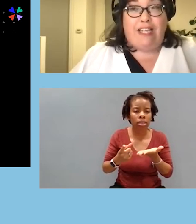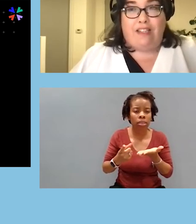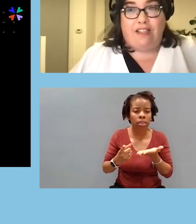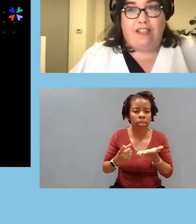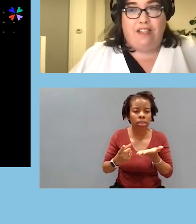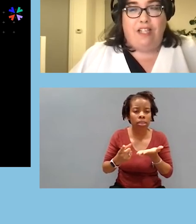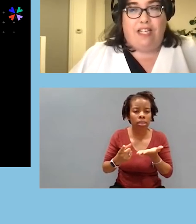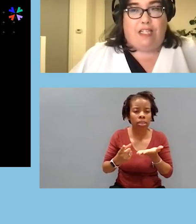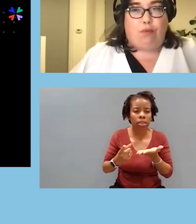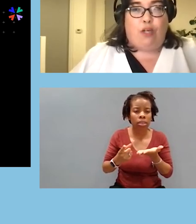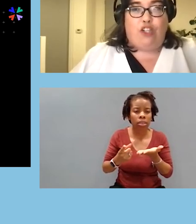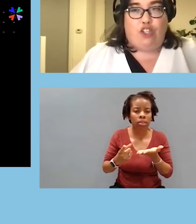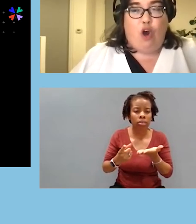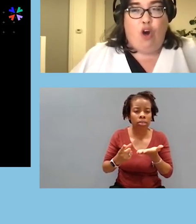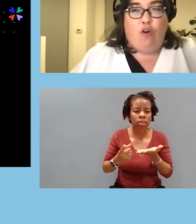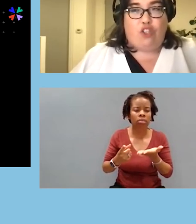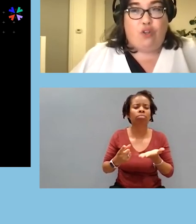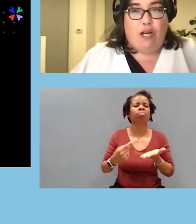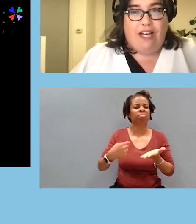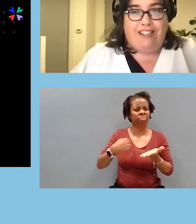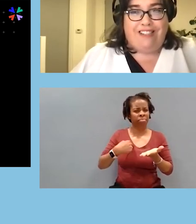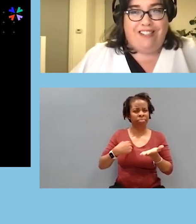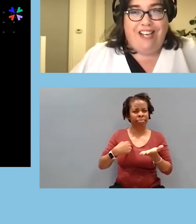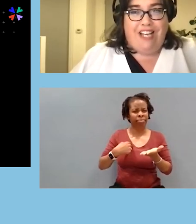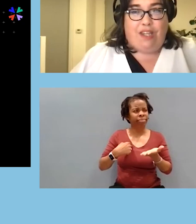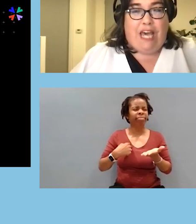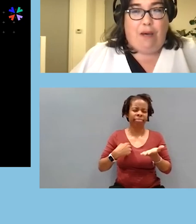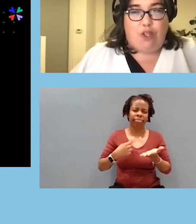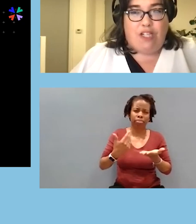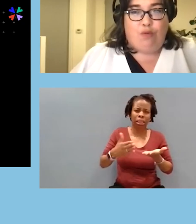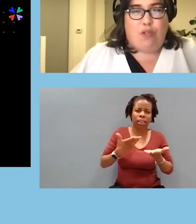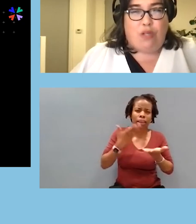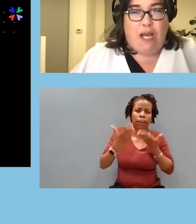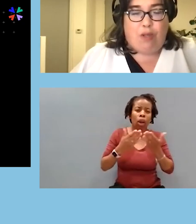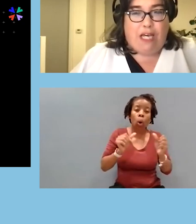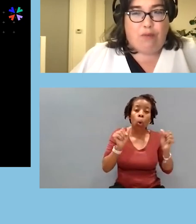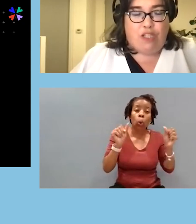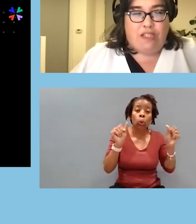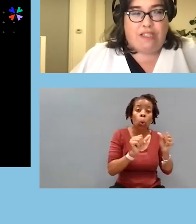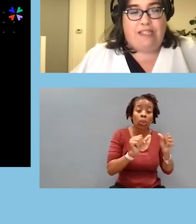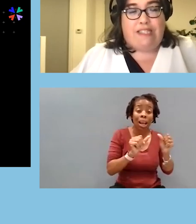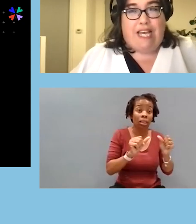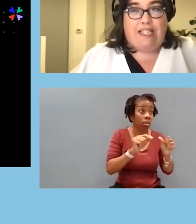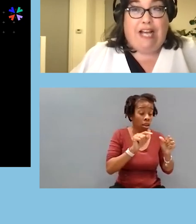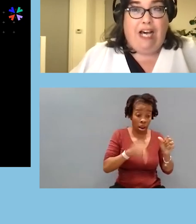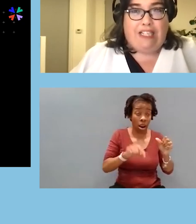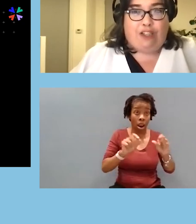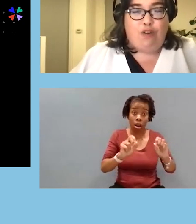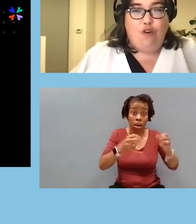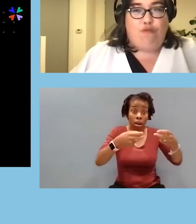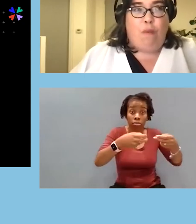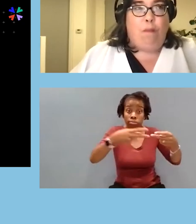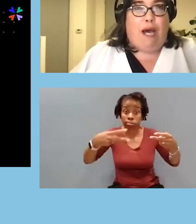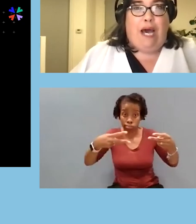I'm rather dense exploration of shorthand and captioning, real-time captioning that is set